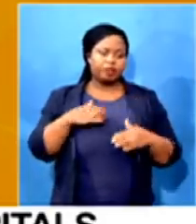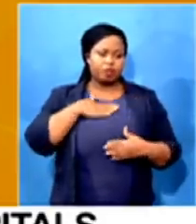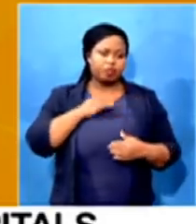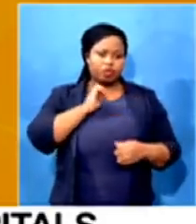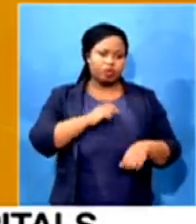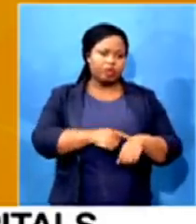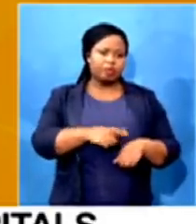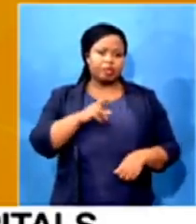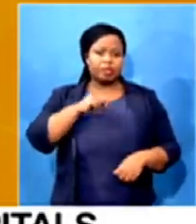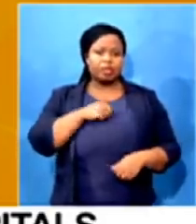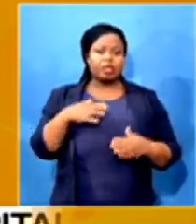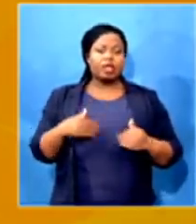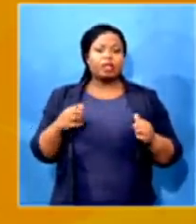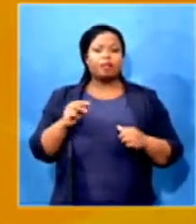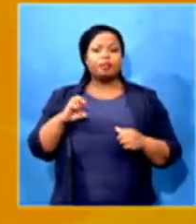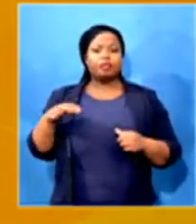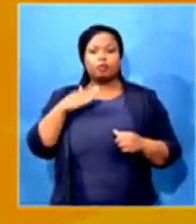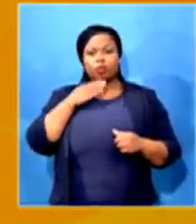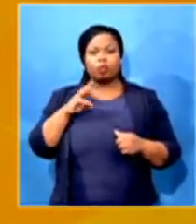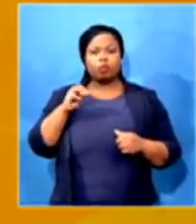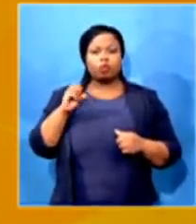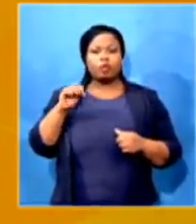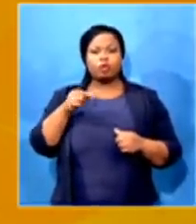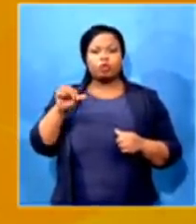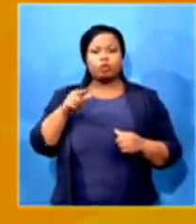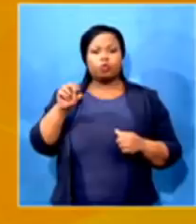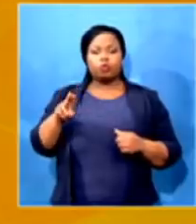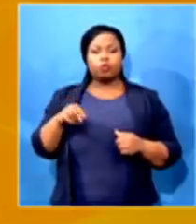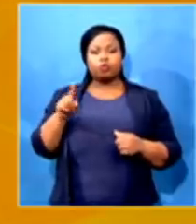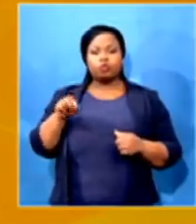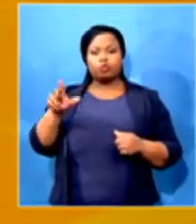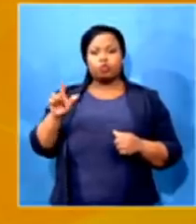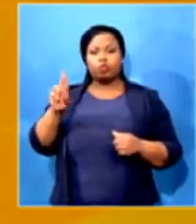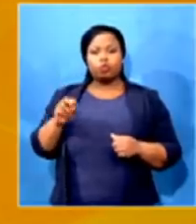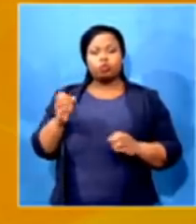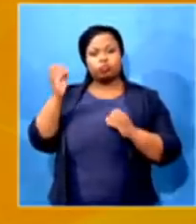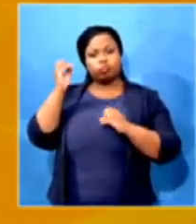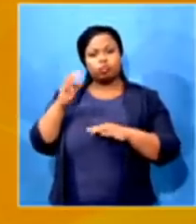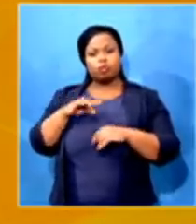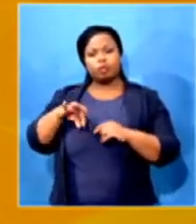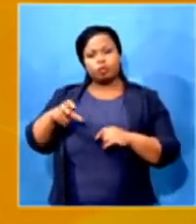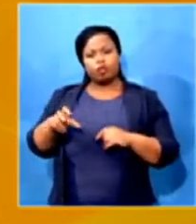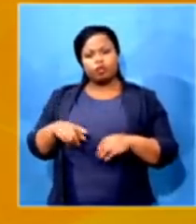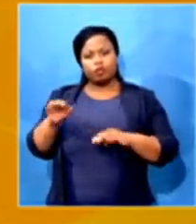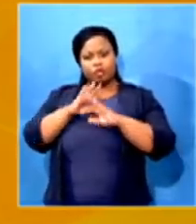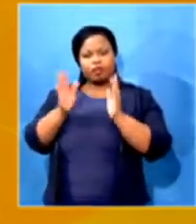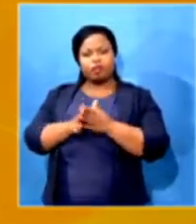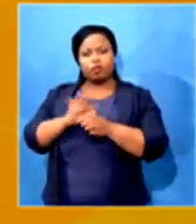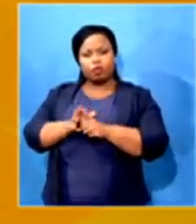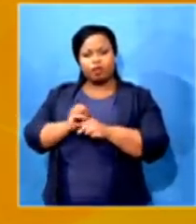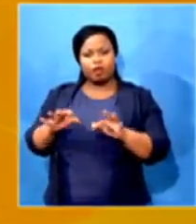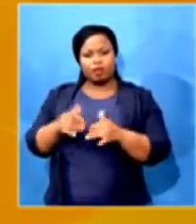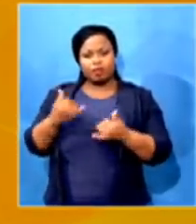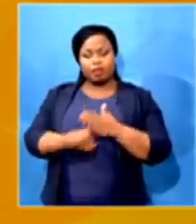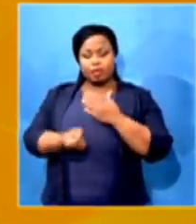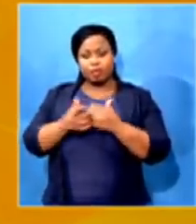time. KwaZulu-Natal Health MEC Nomagugu Simelane-Zulu giving us an update on the state of the province with regards to the COVID-19 pandemic.